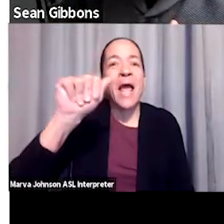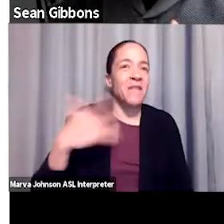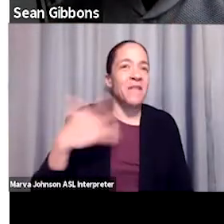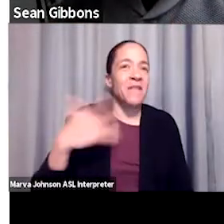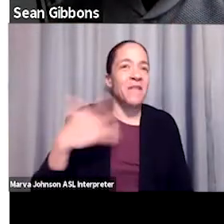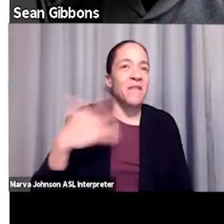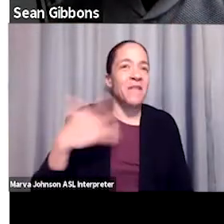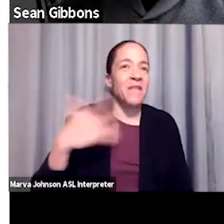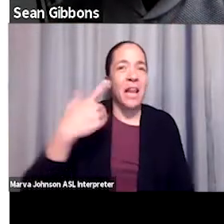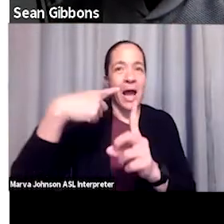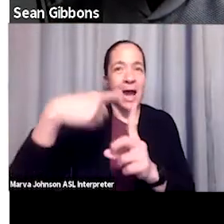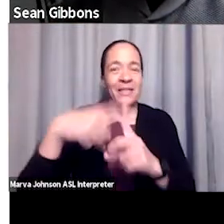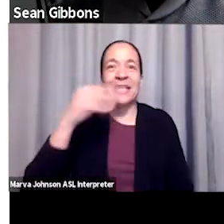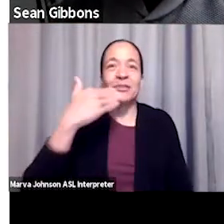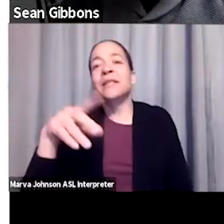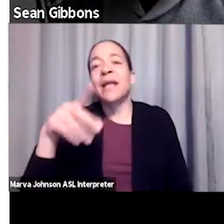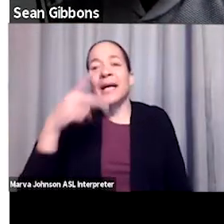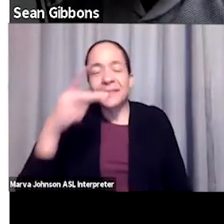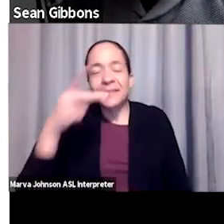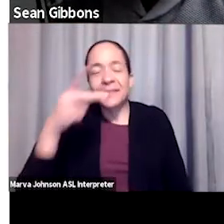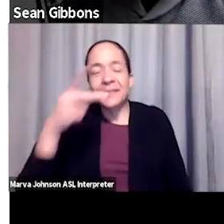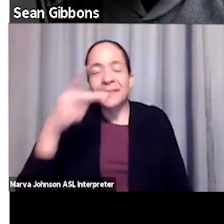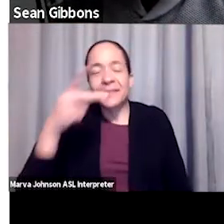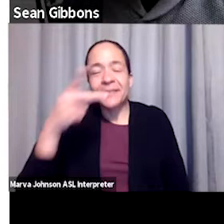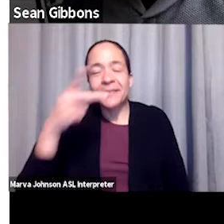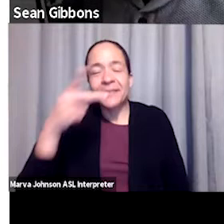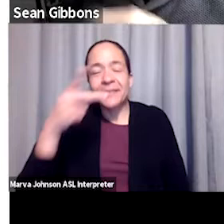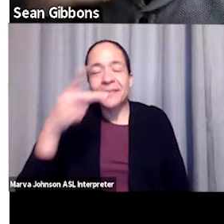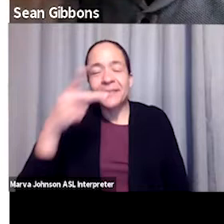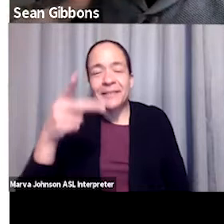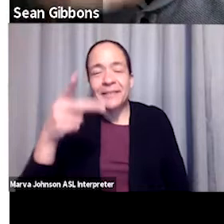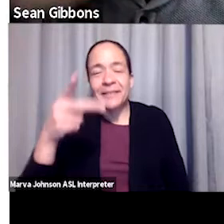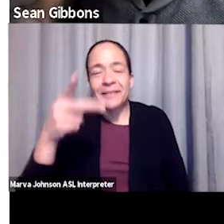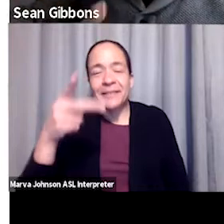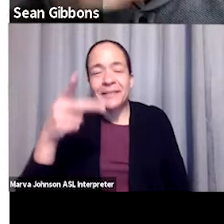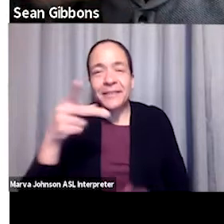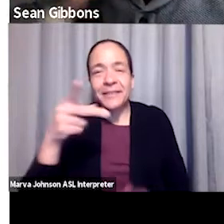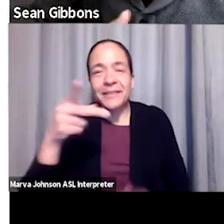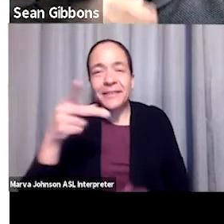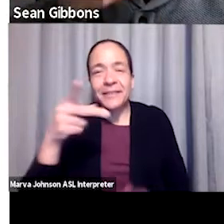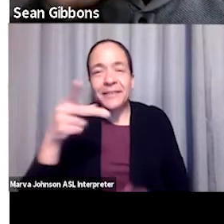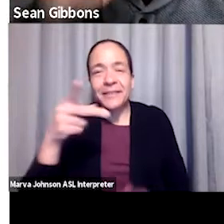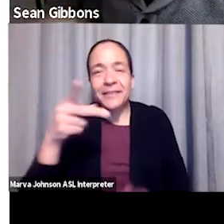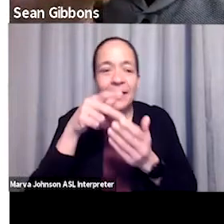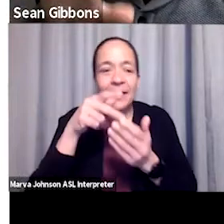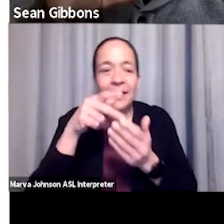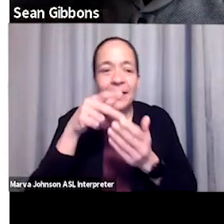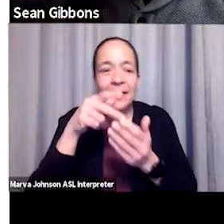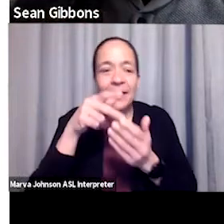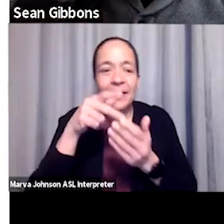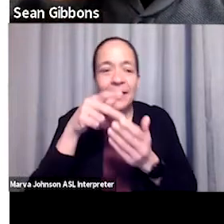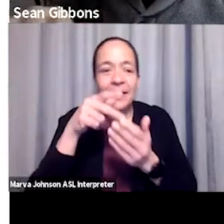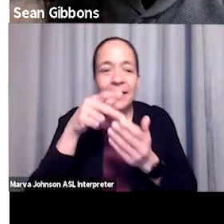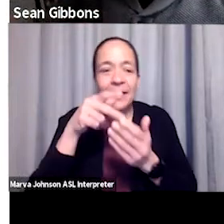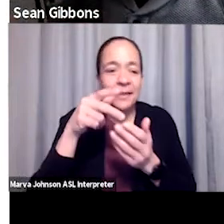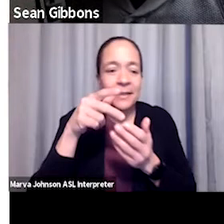here. Hey, Elizabeth Cahill, how are you? Omar, I think I just saw you go by. Natalie, how are you? Going way too fast for me. So I'm going to try to say hi to folks